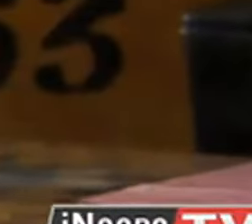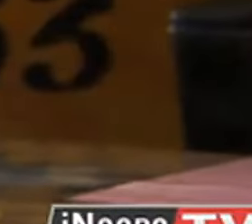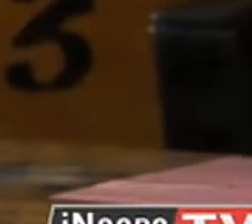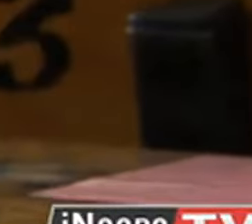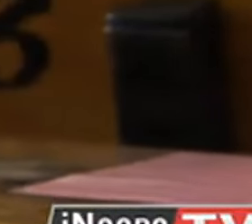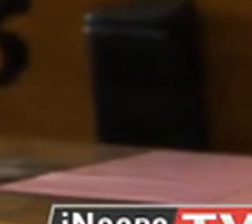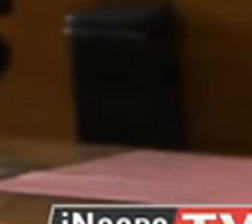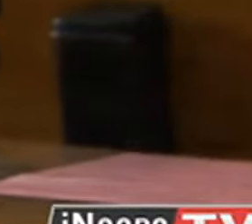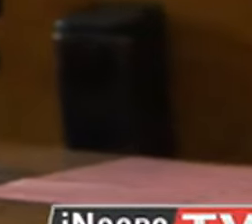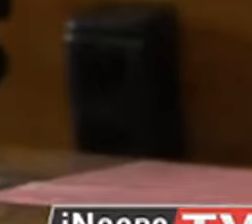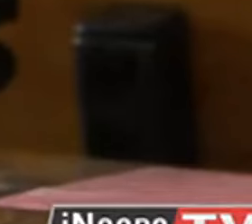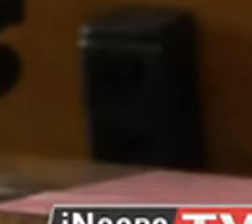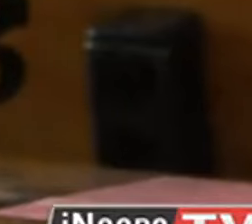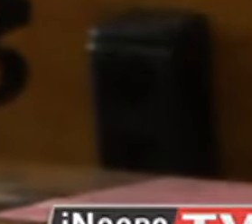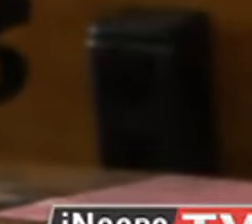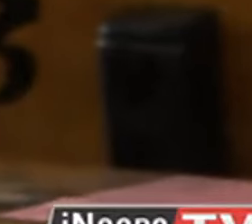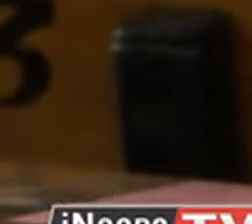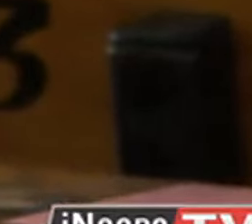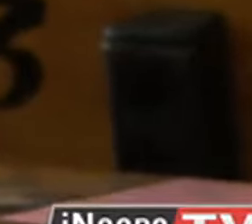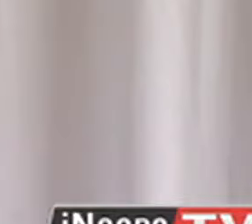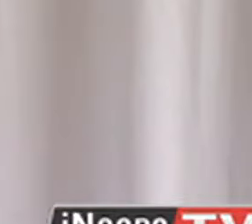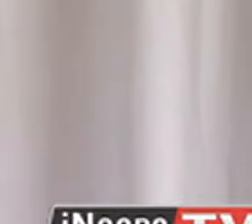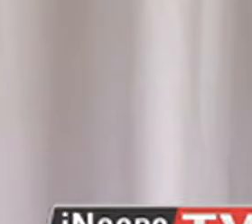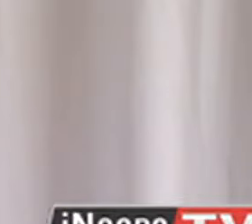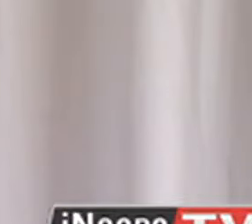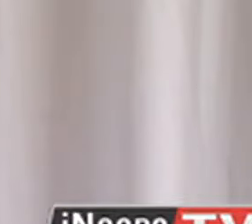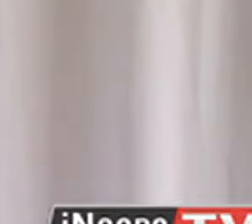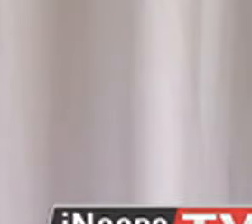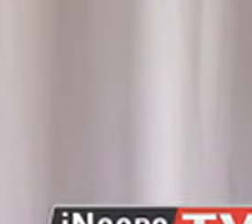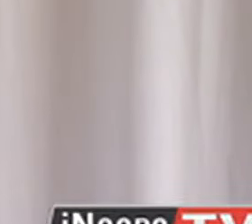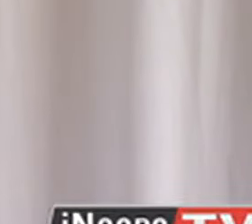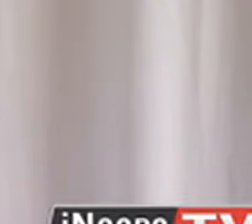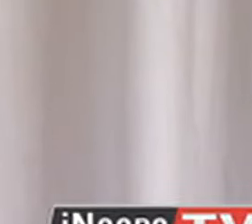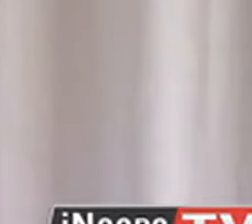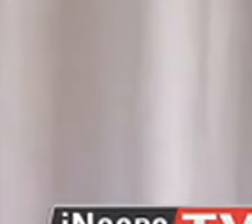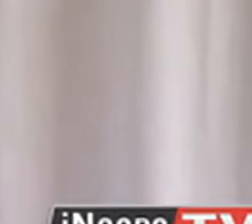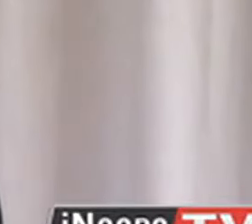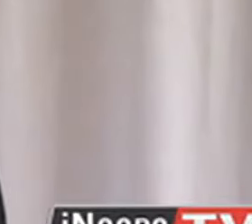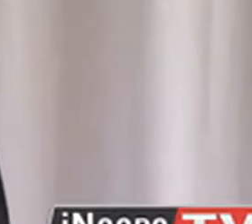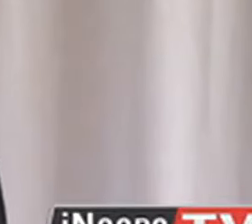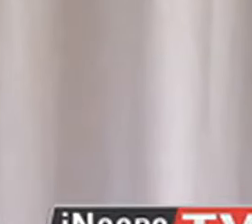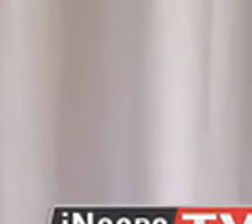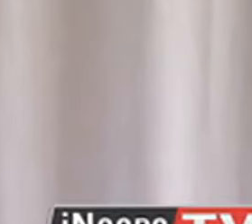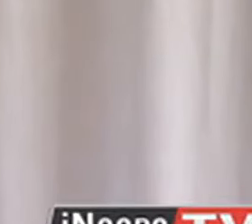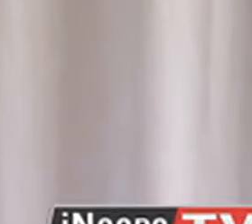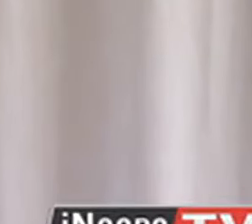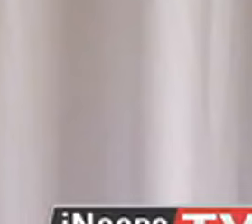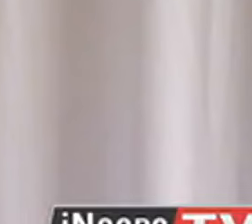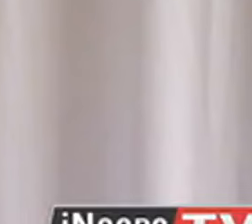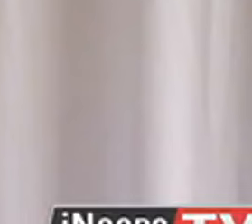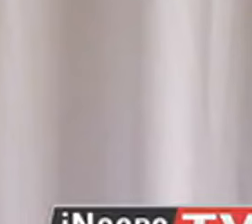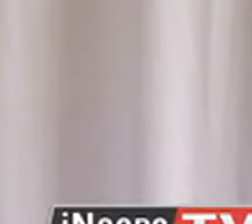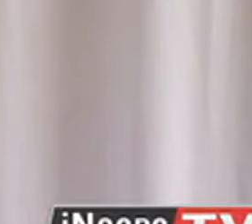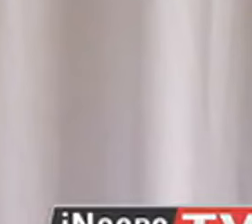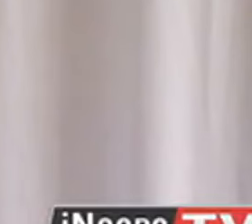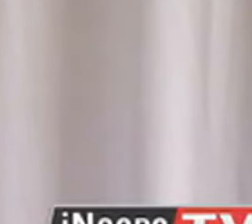all schools in the basic education sector in the country. When you are dealing with an ecosystem like the education system, it's a huge